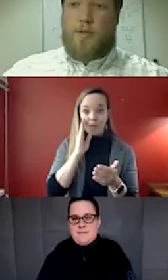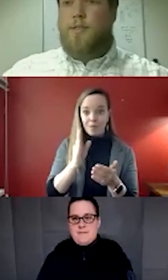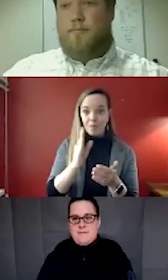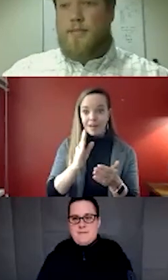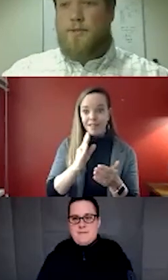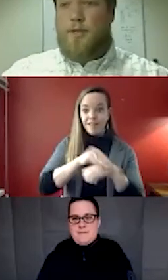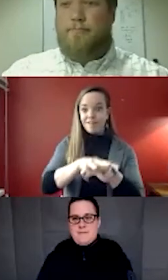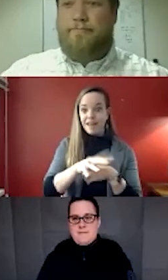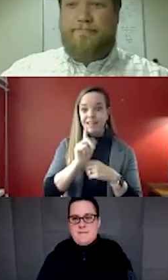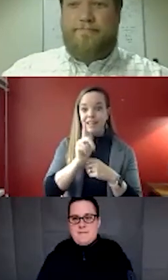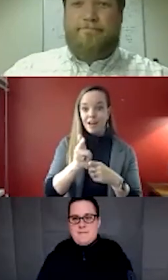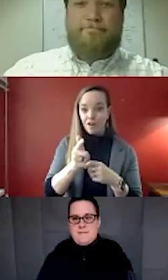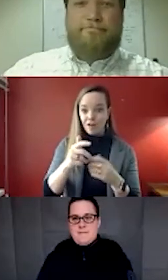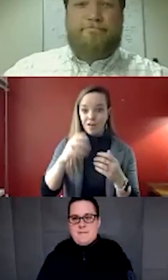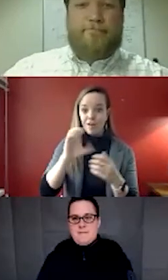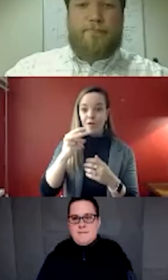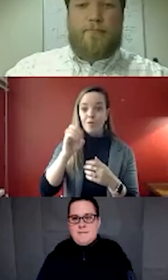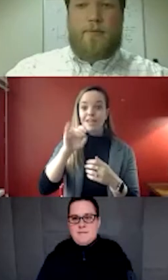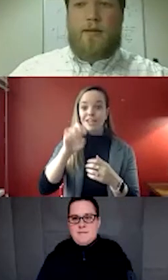or at least that's the dream.